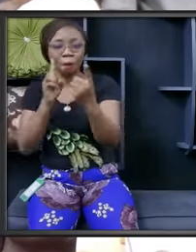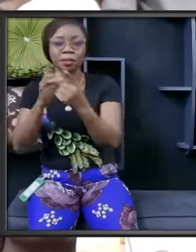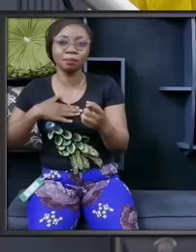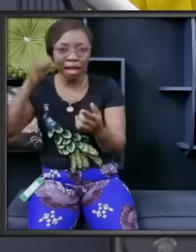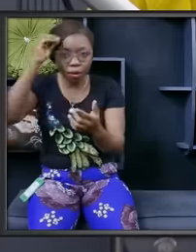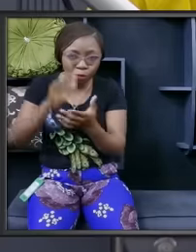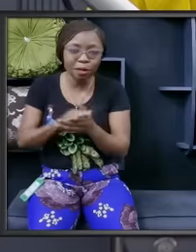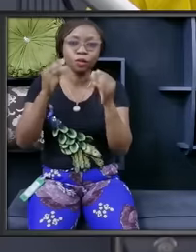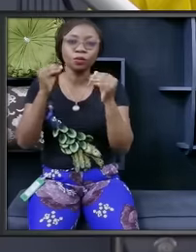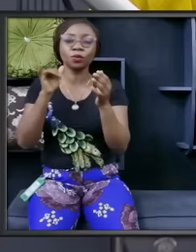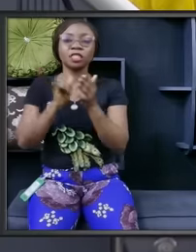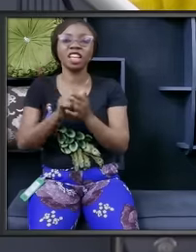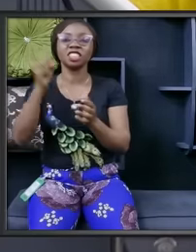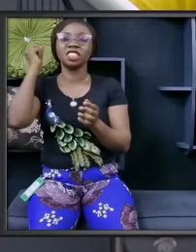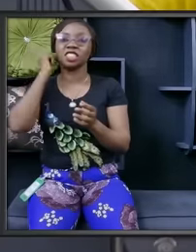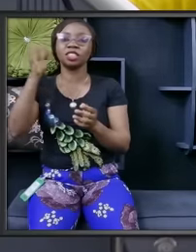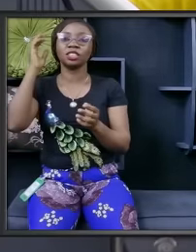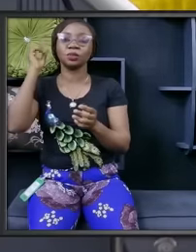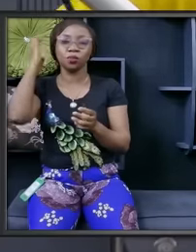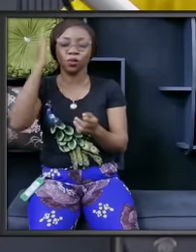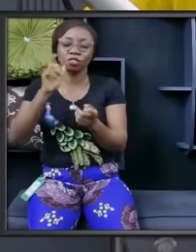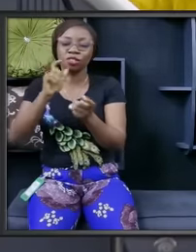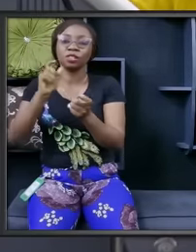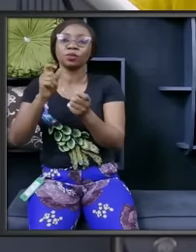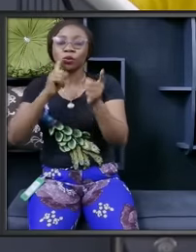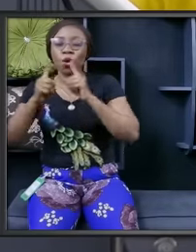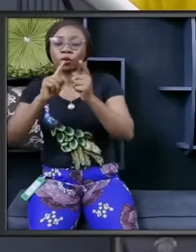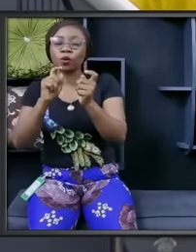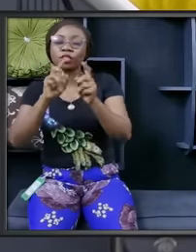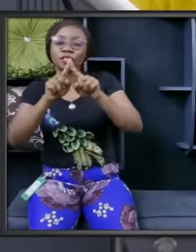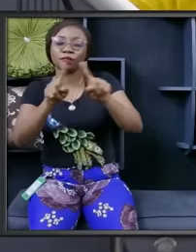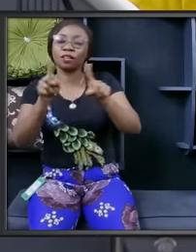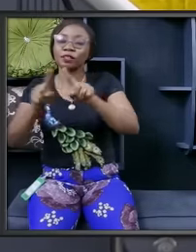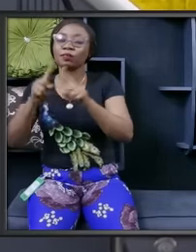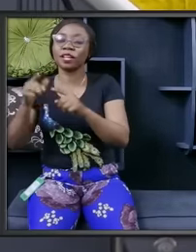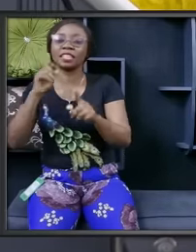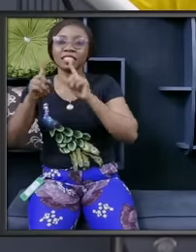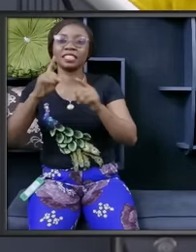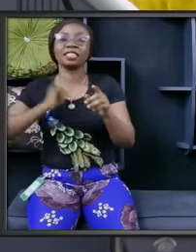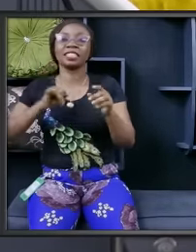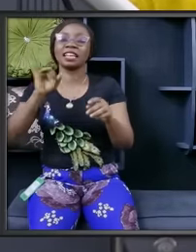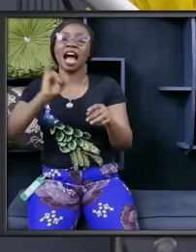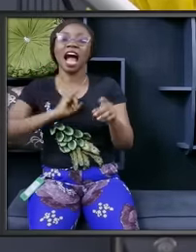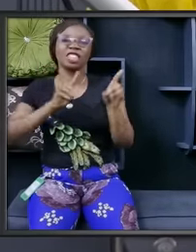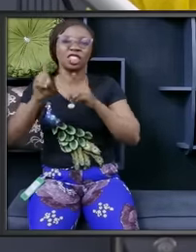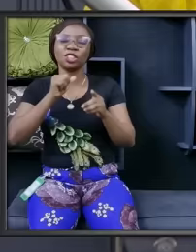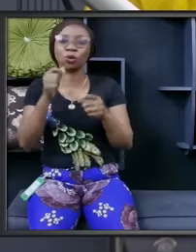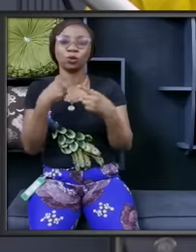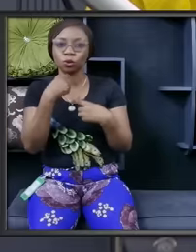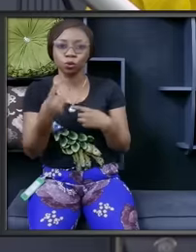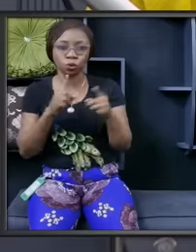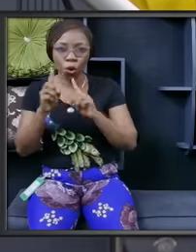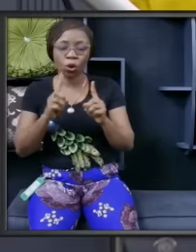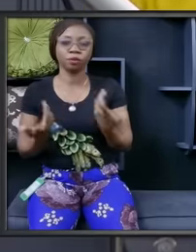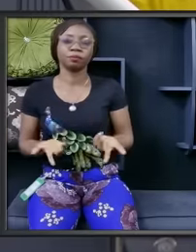So that he go now go the frame me up. To defend herself. To defend for something where I never talk. Mm-hmm. Now he go reach the